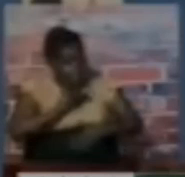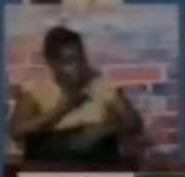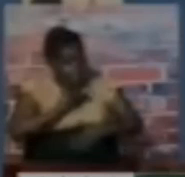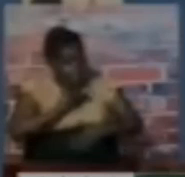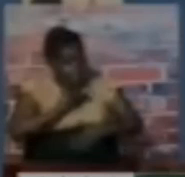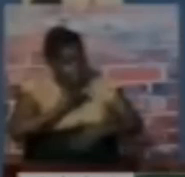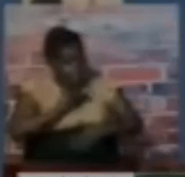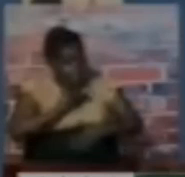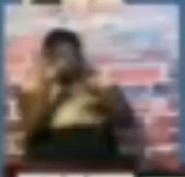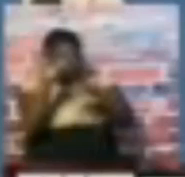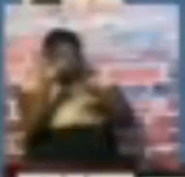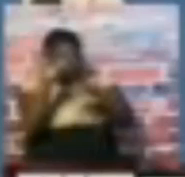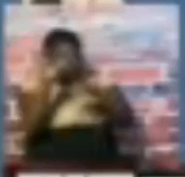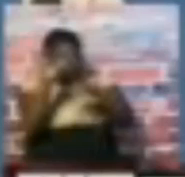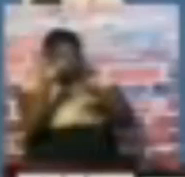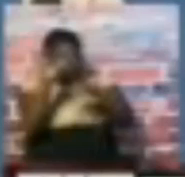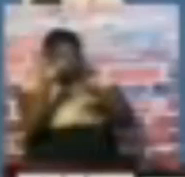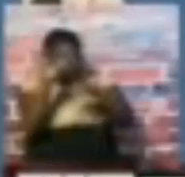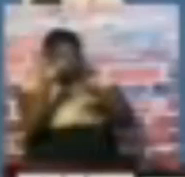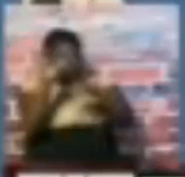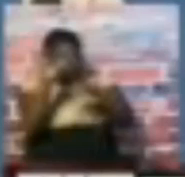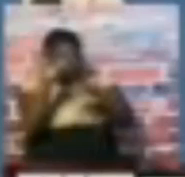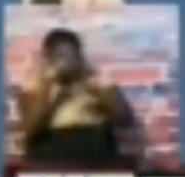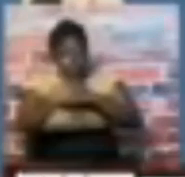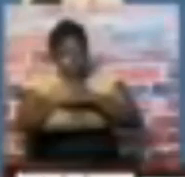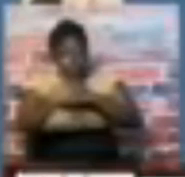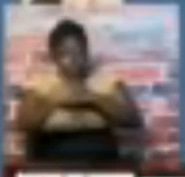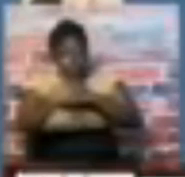I would meet them maybe next week.